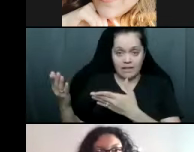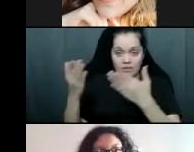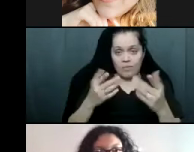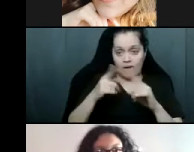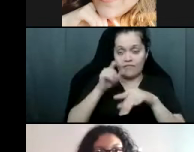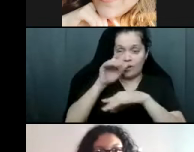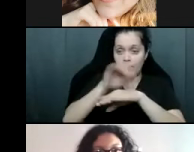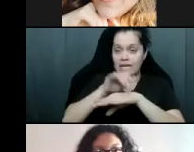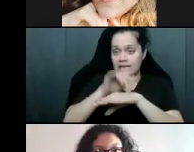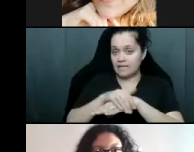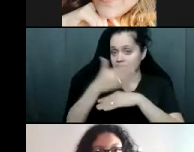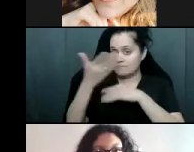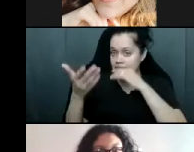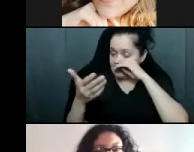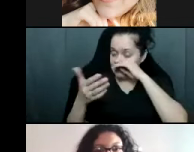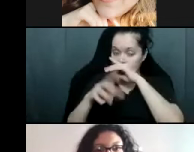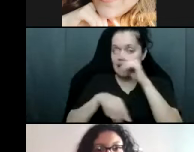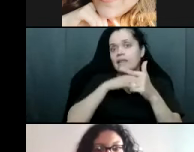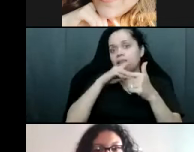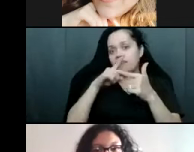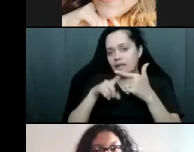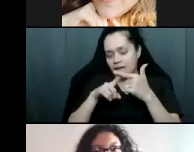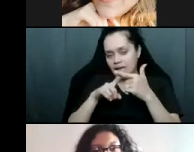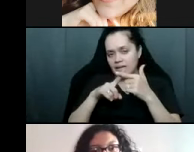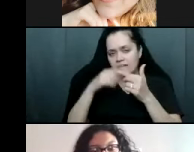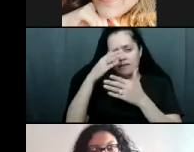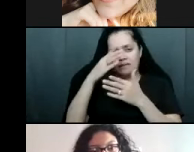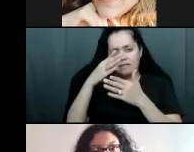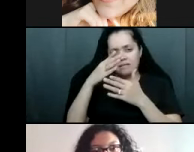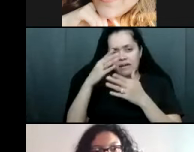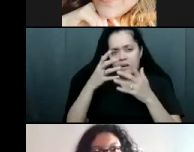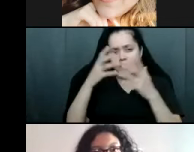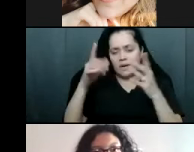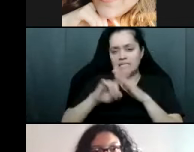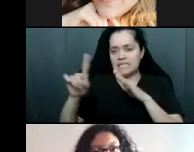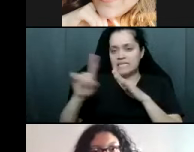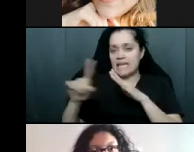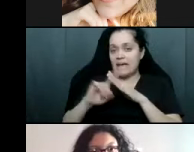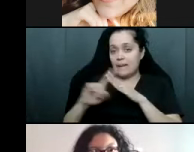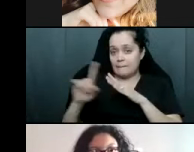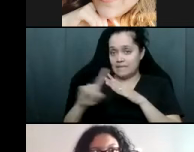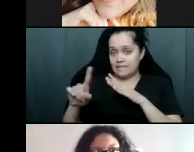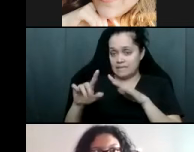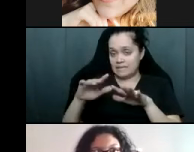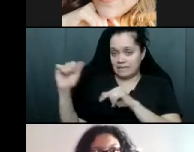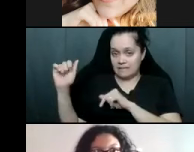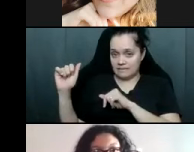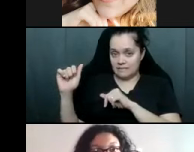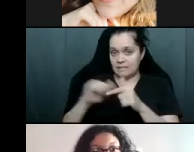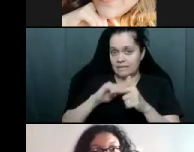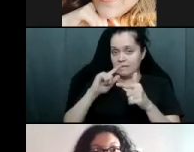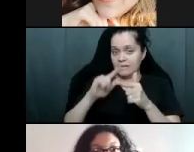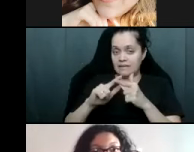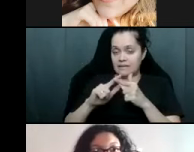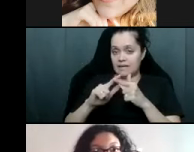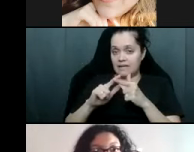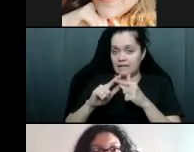England. And then a bunch of them escaped, got away, and they bred